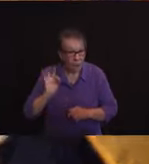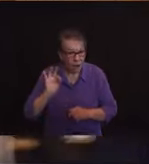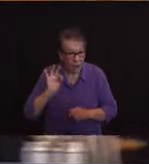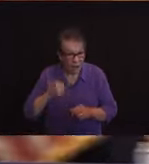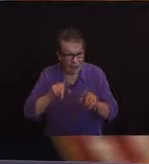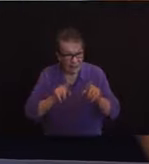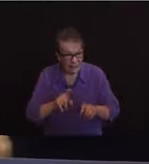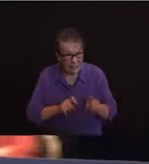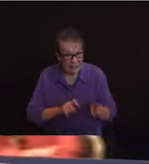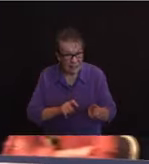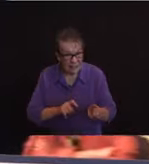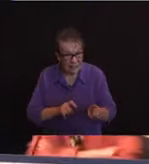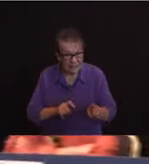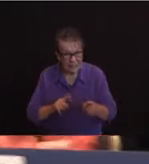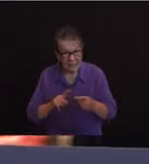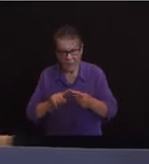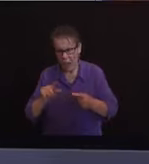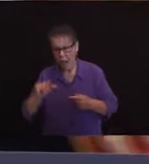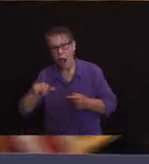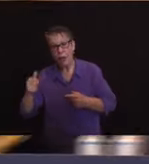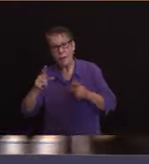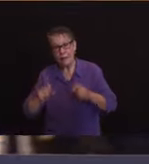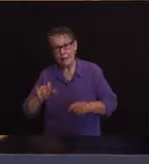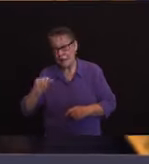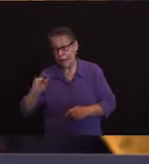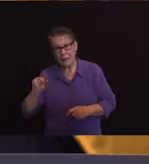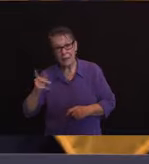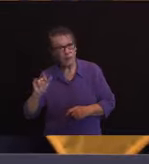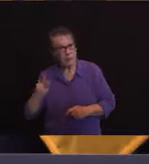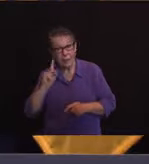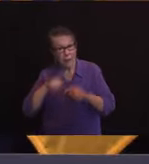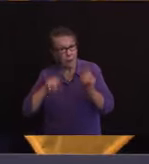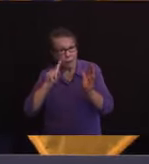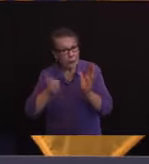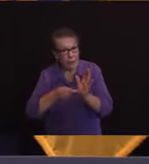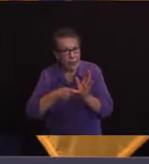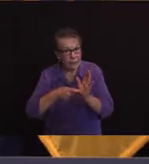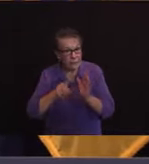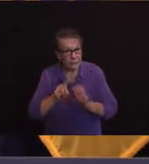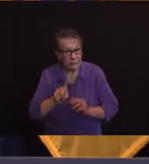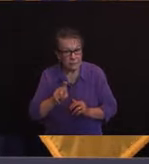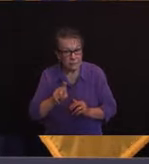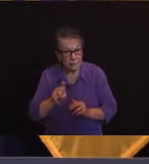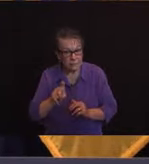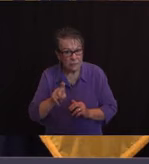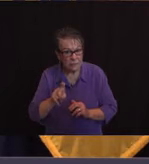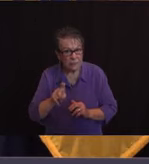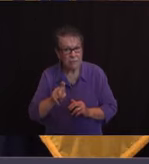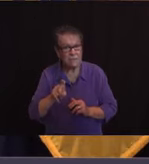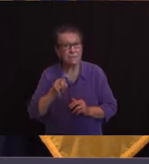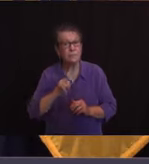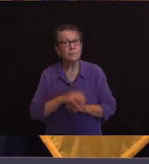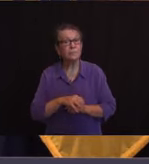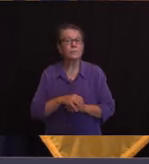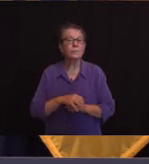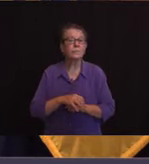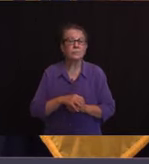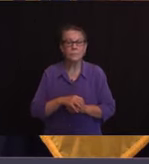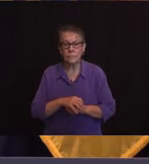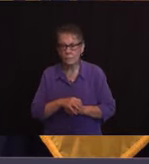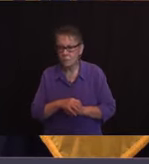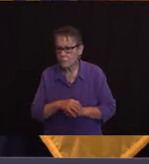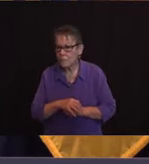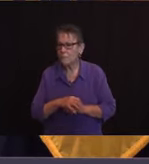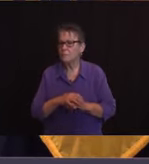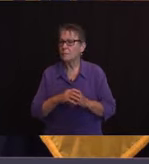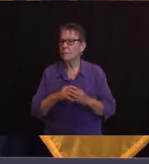about? For the Commissioner, I wanted to ask you about community spread. The CDC says it's continuing. Why, and what can we do about it? And